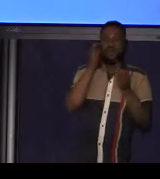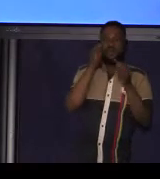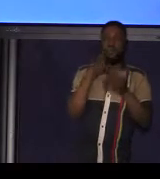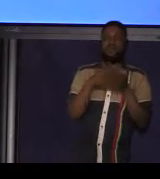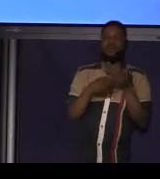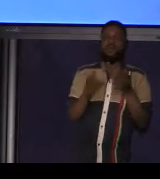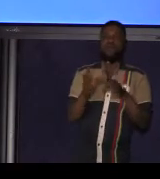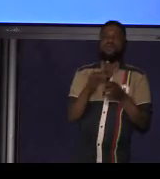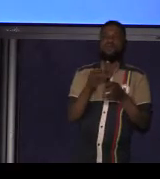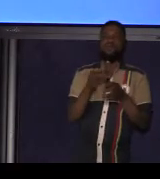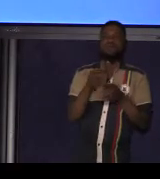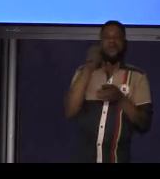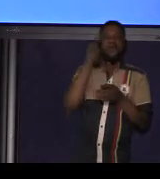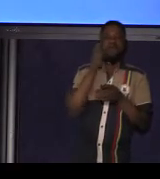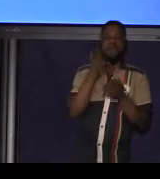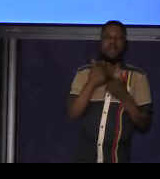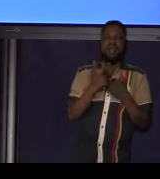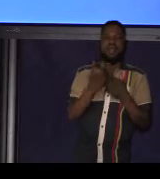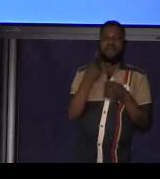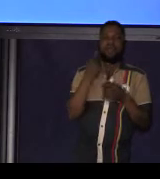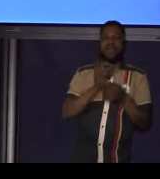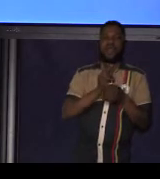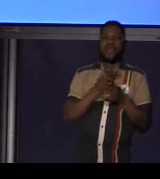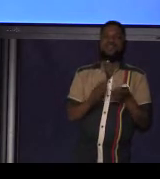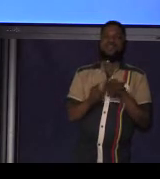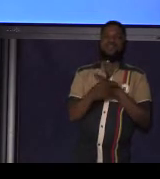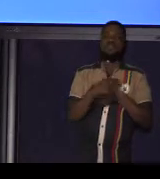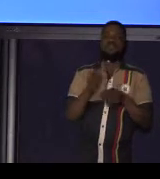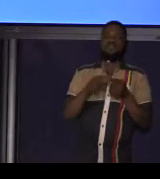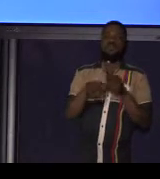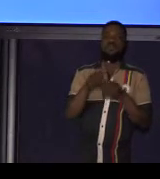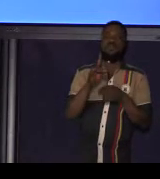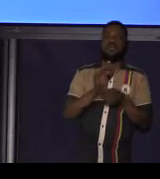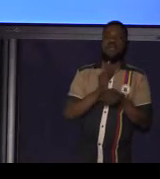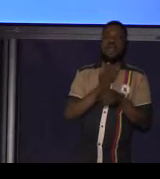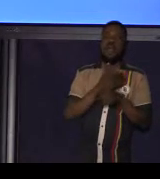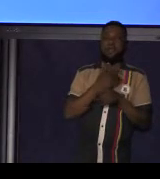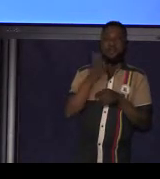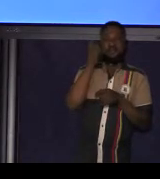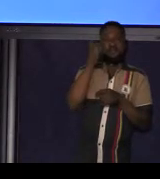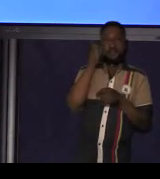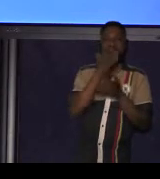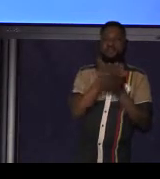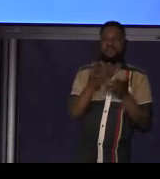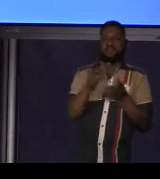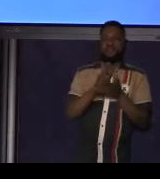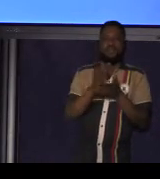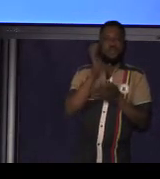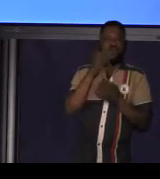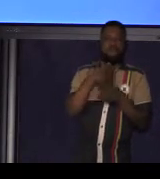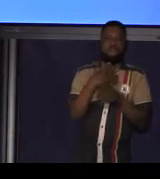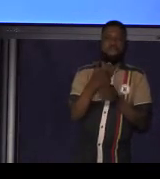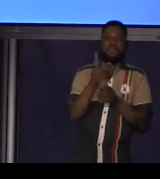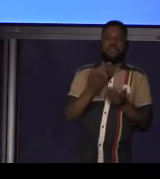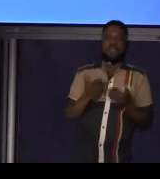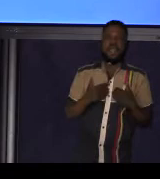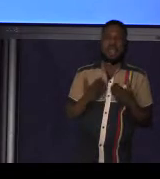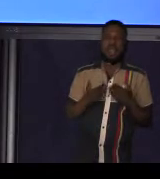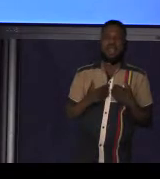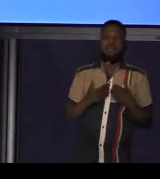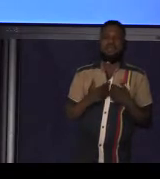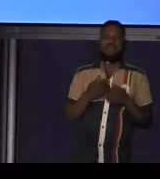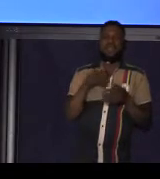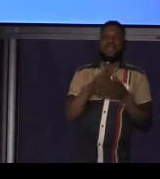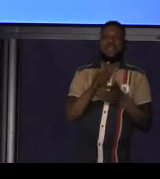be wondering, what does Uncle Agbaje have for us today to pick our brain? Well, something that will make you exercise that